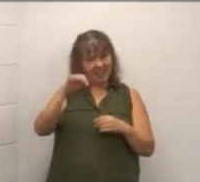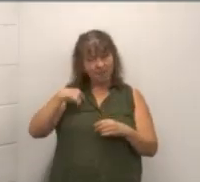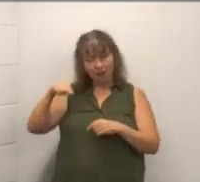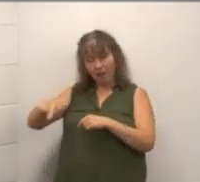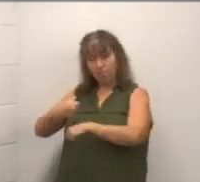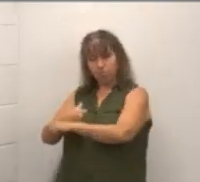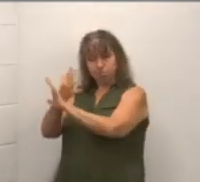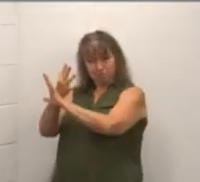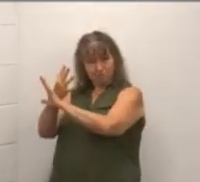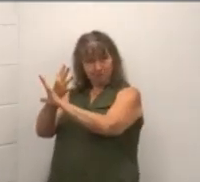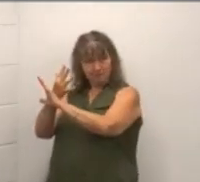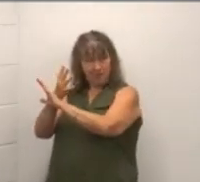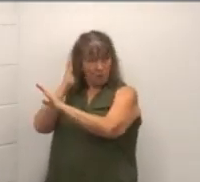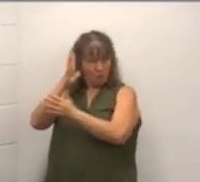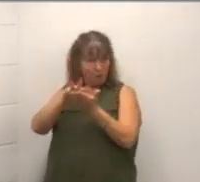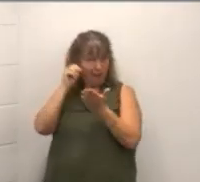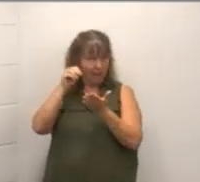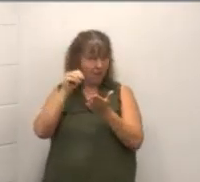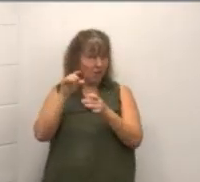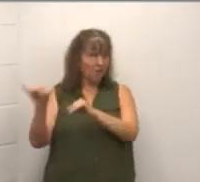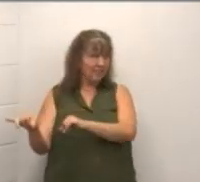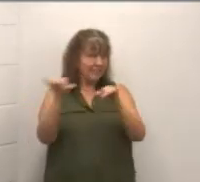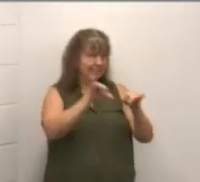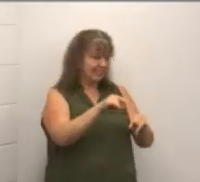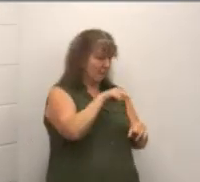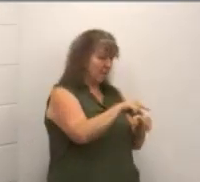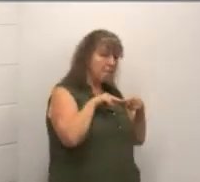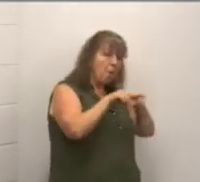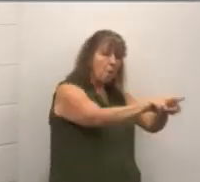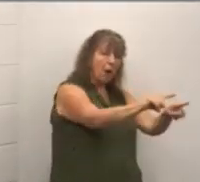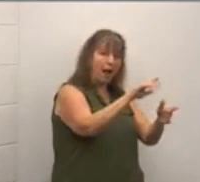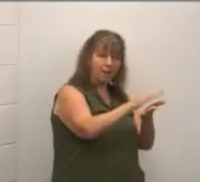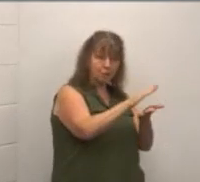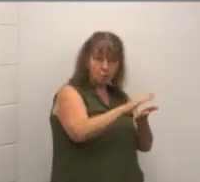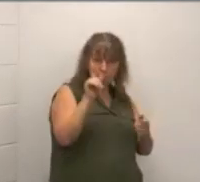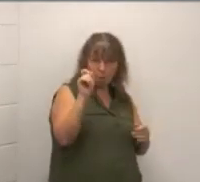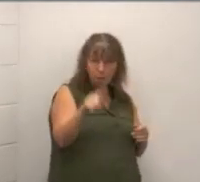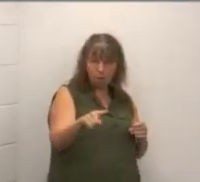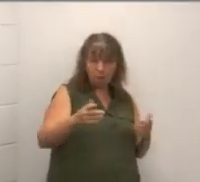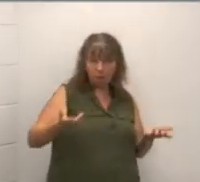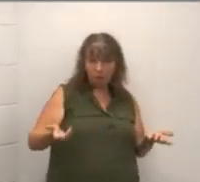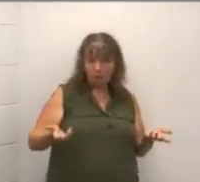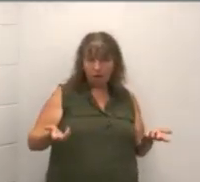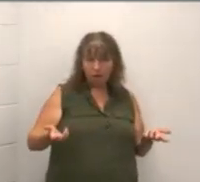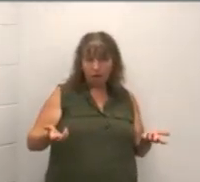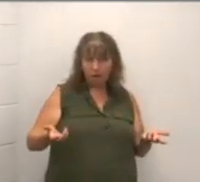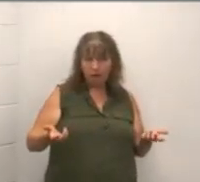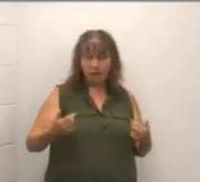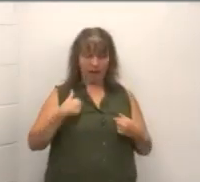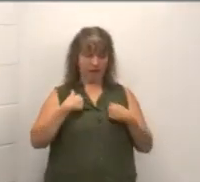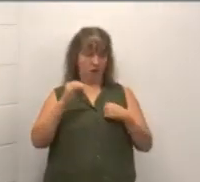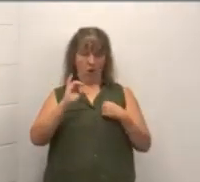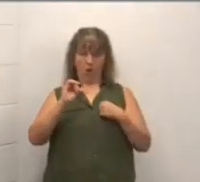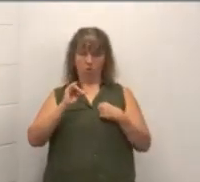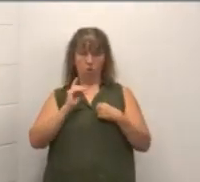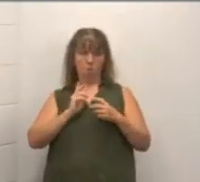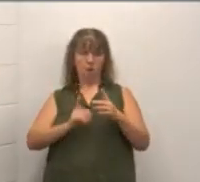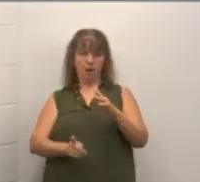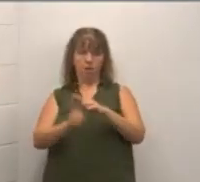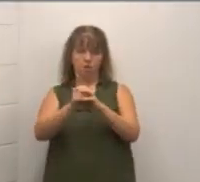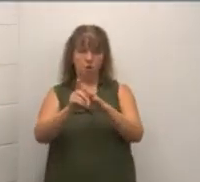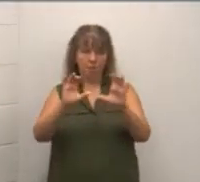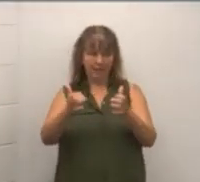be learning the same thing at the same pace as the students doing hybrid? In addition, once I return to school